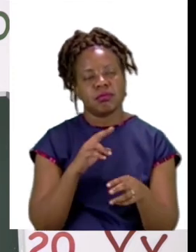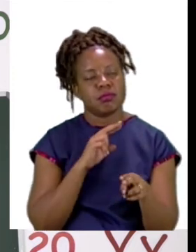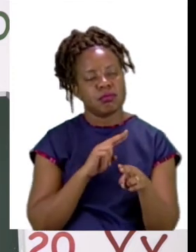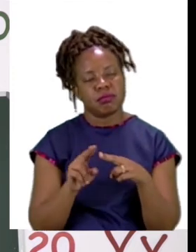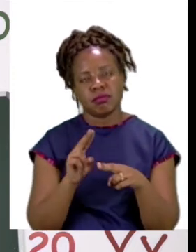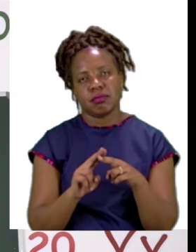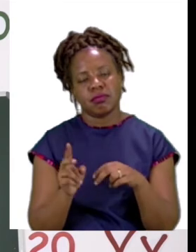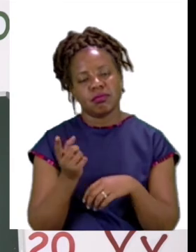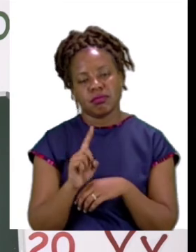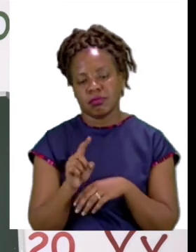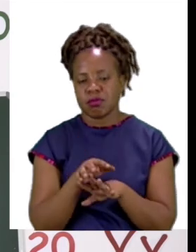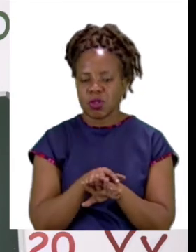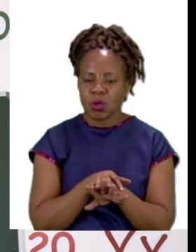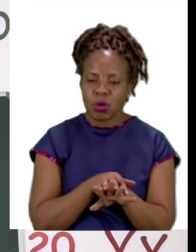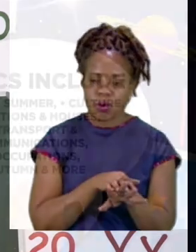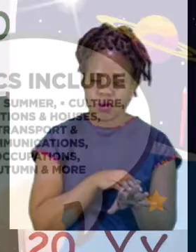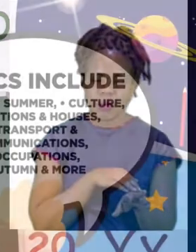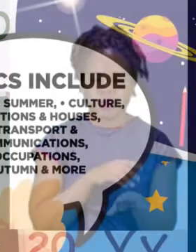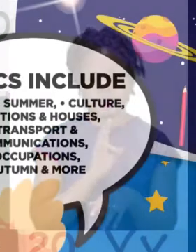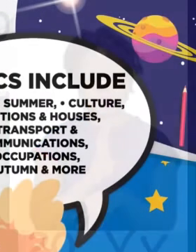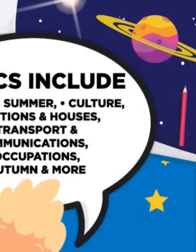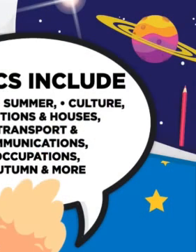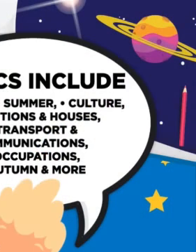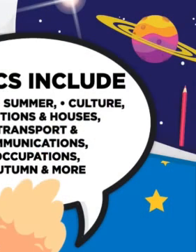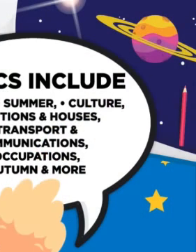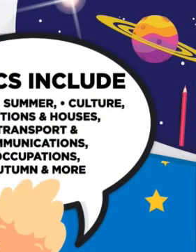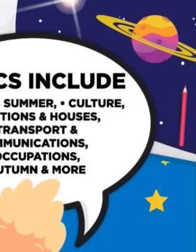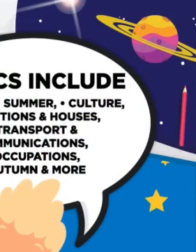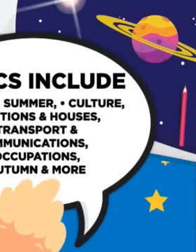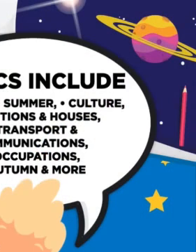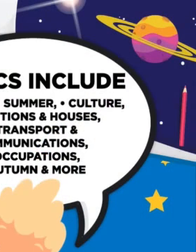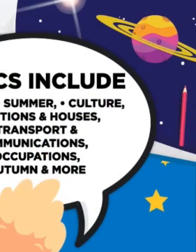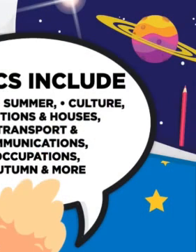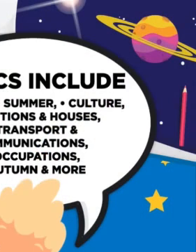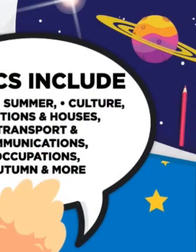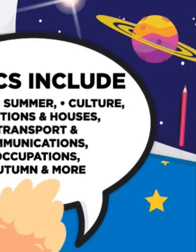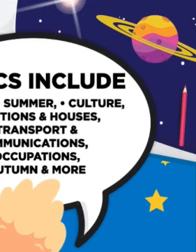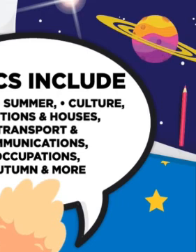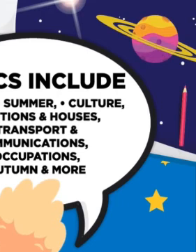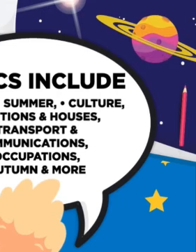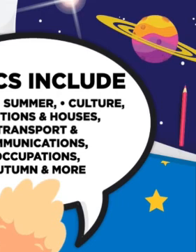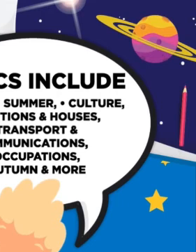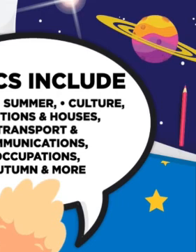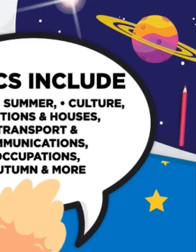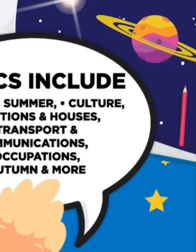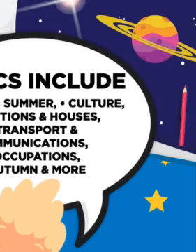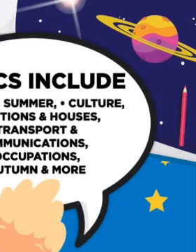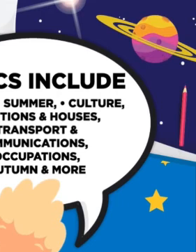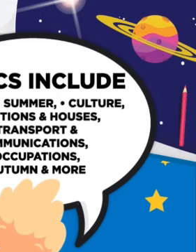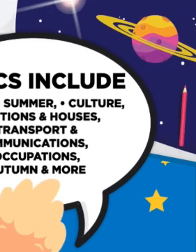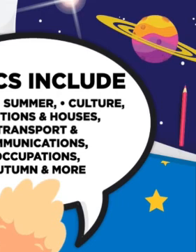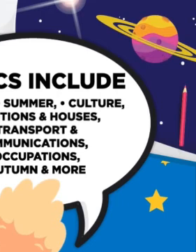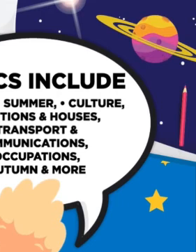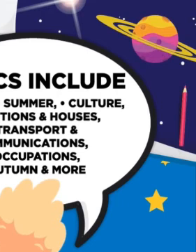and I will see you after this short advert break. Do you have children in the age range of 5 to 6 years and want to participate in